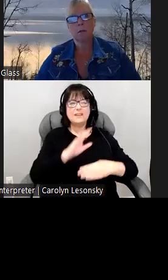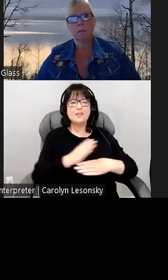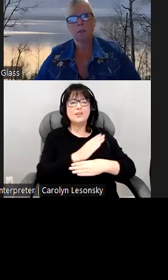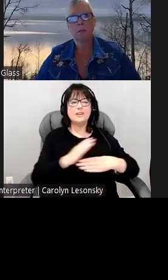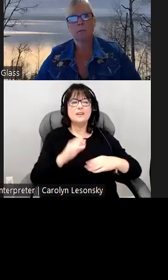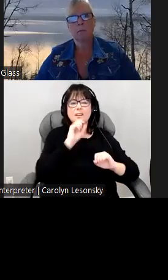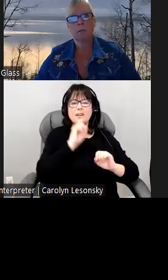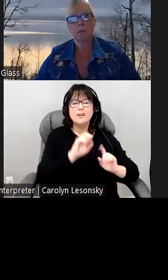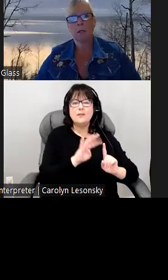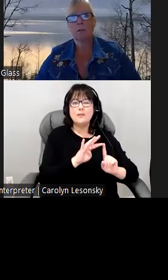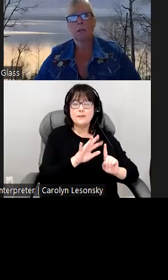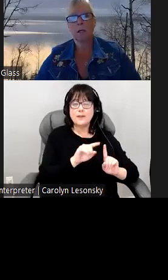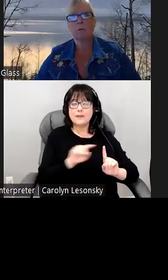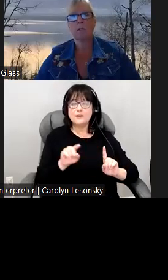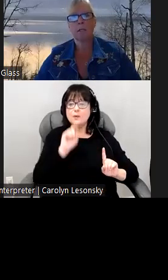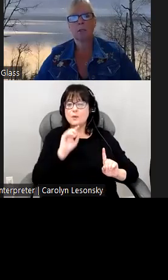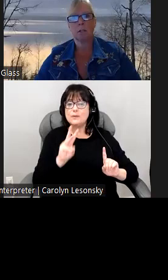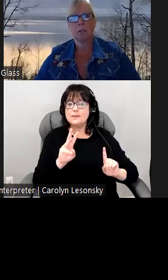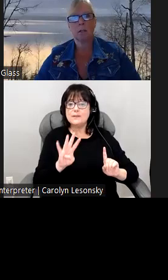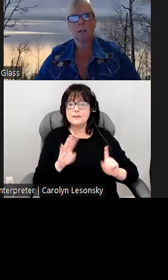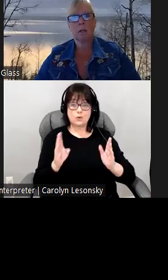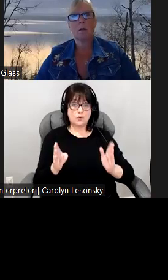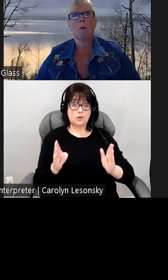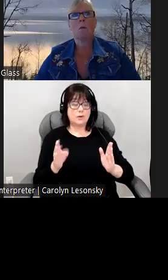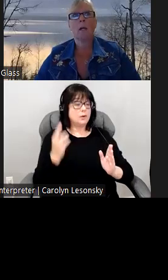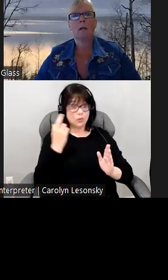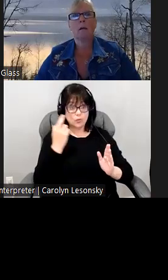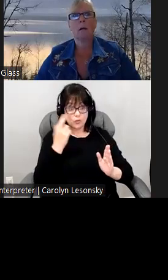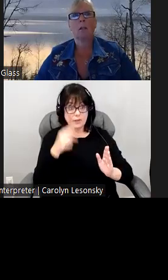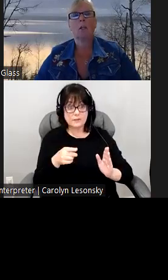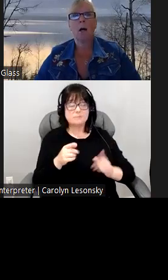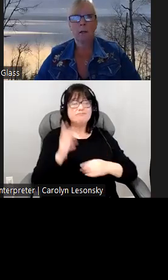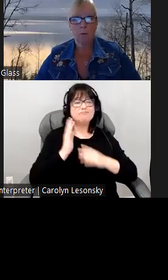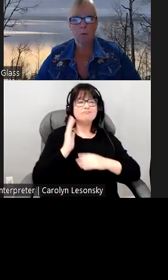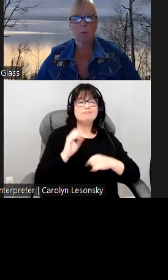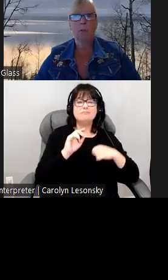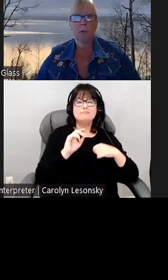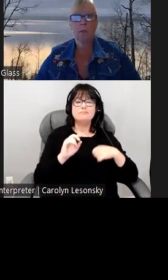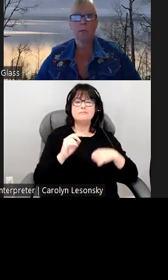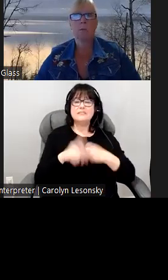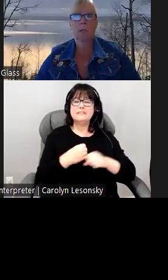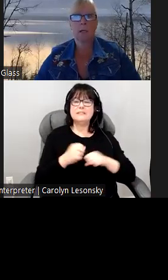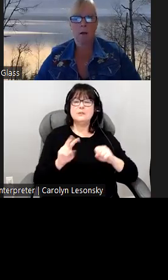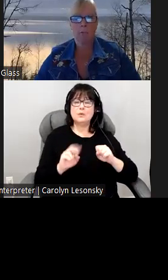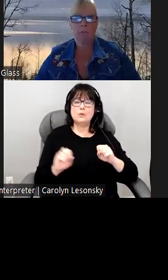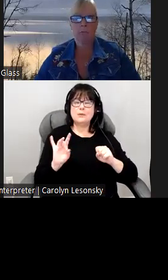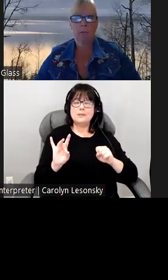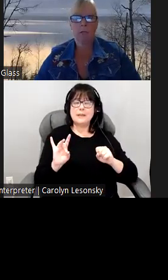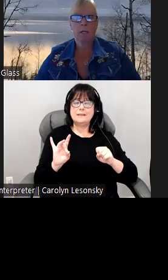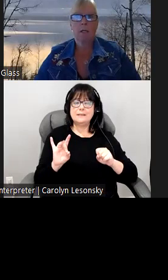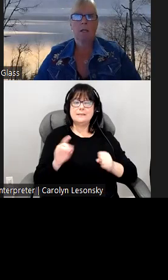a result of the 2008 recession, when a lot of older workers were laid